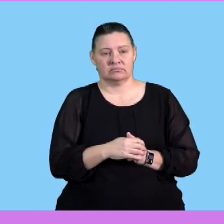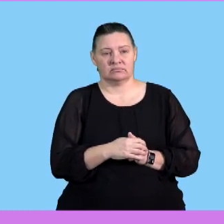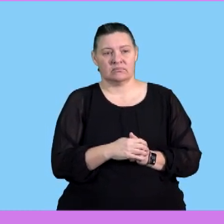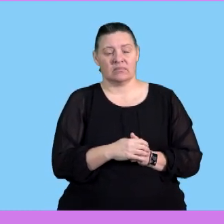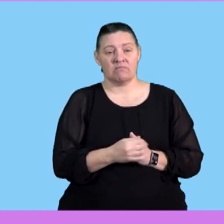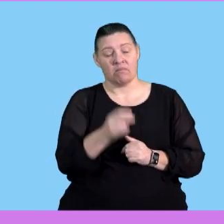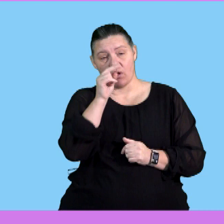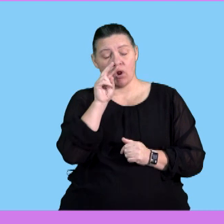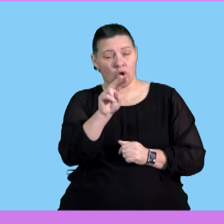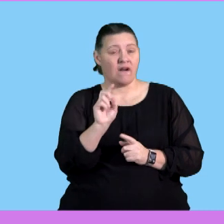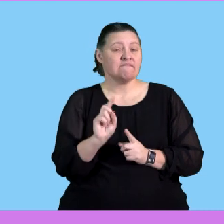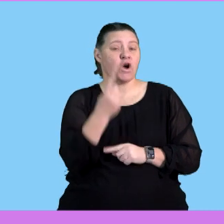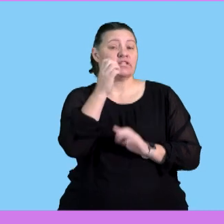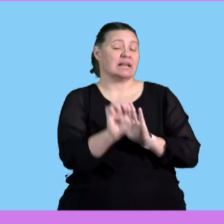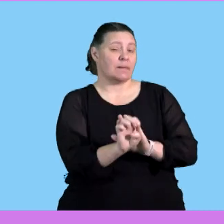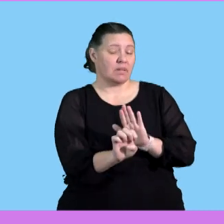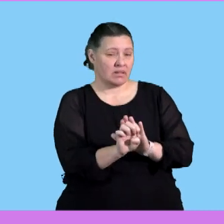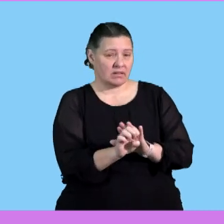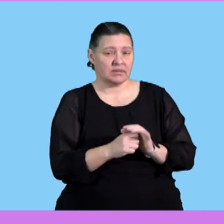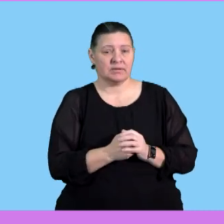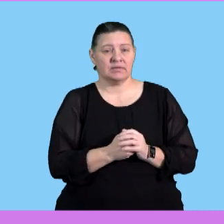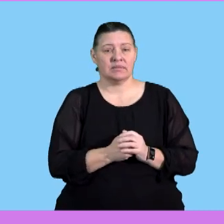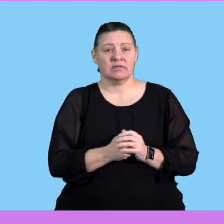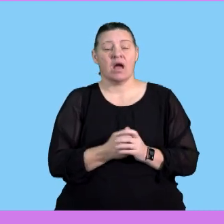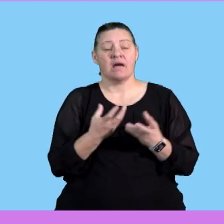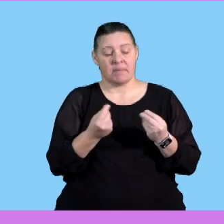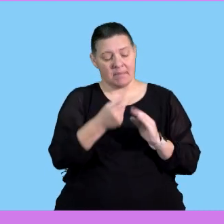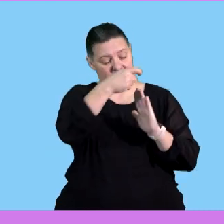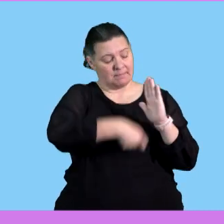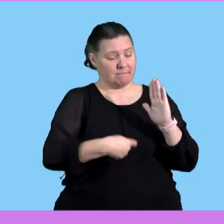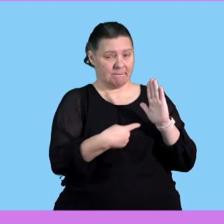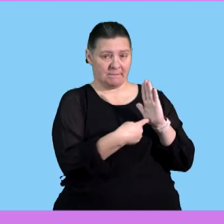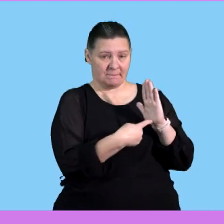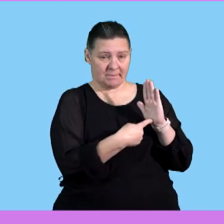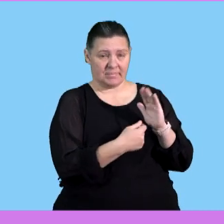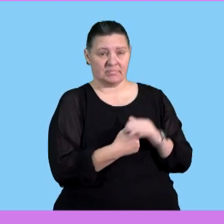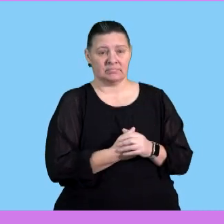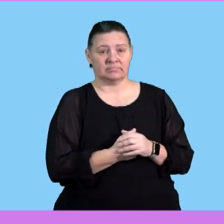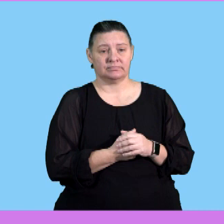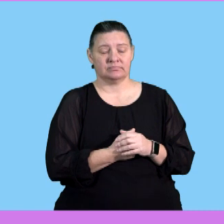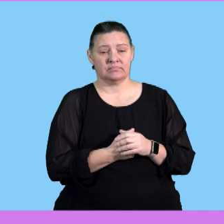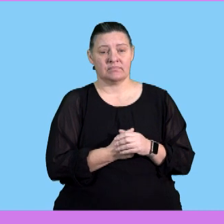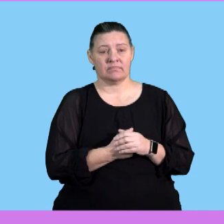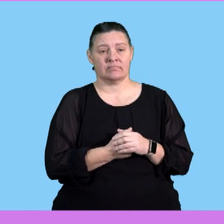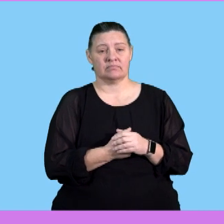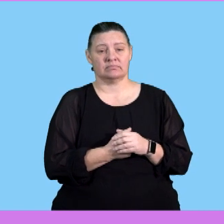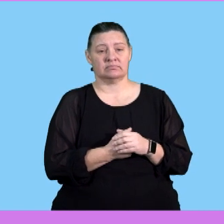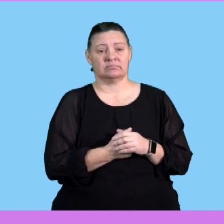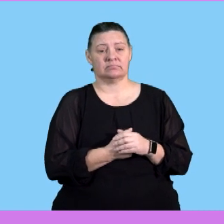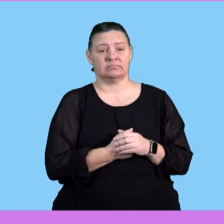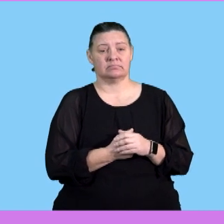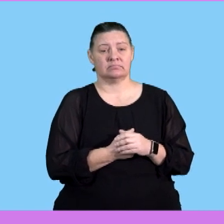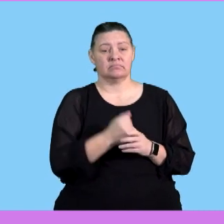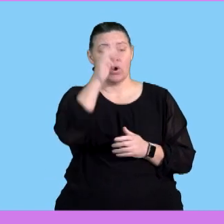amount charged. Now, looking at the first example, we are given a till slip. We are given a till slip